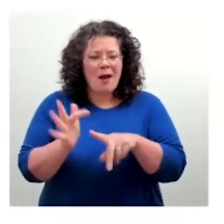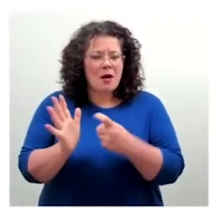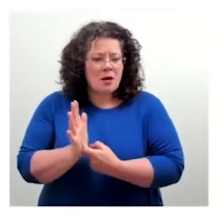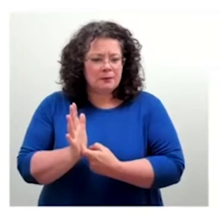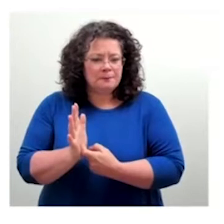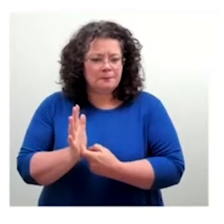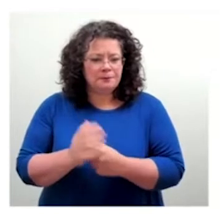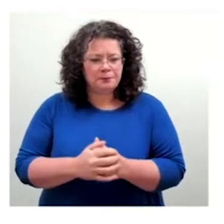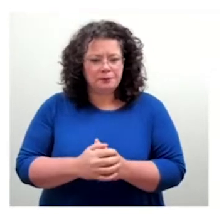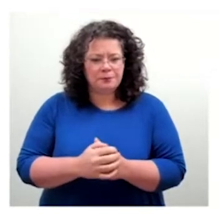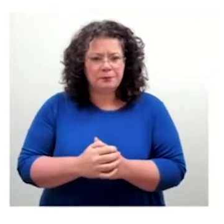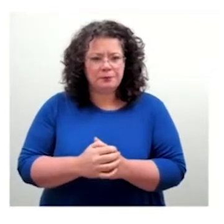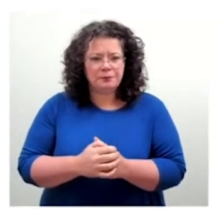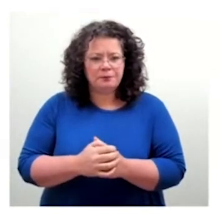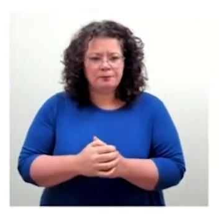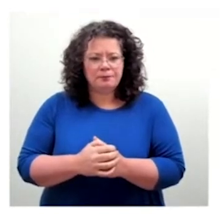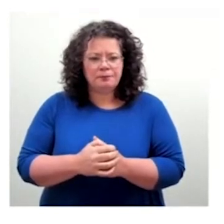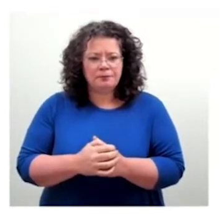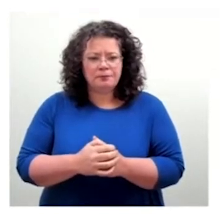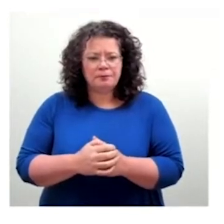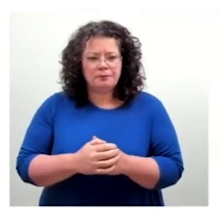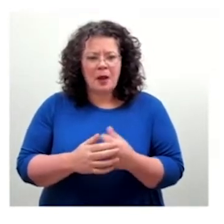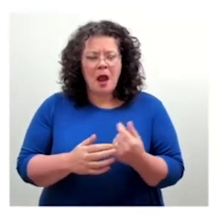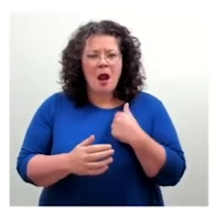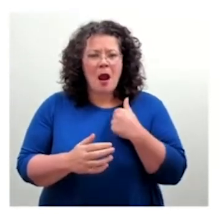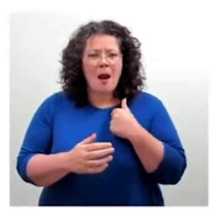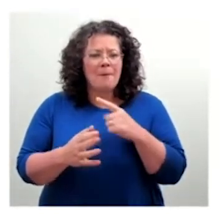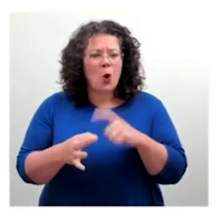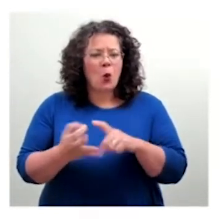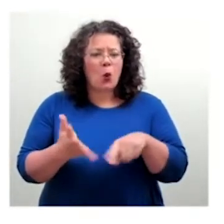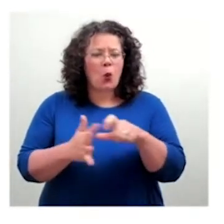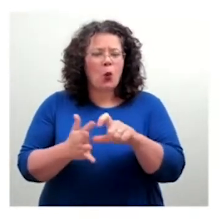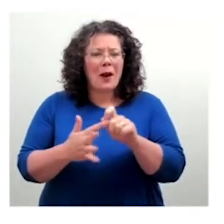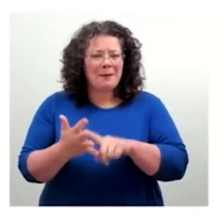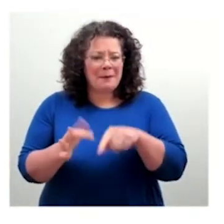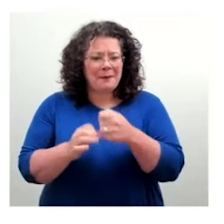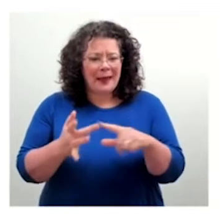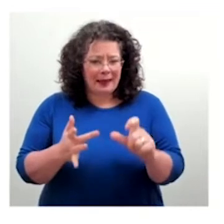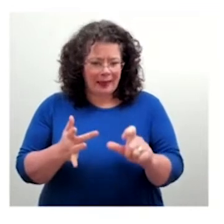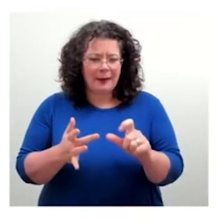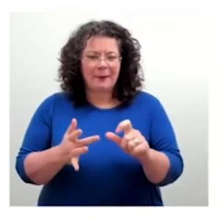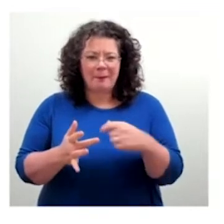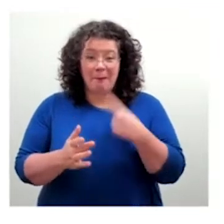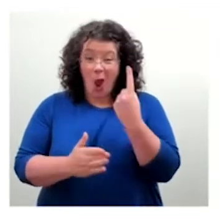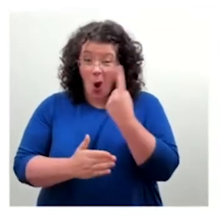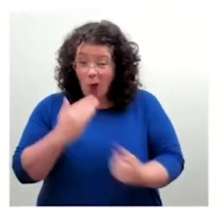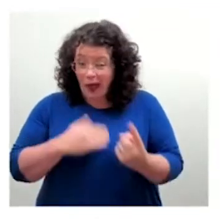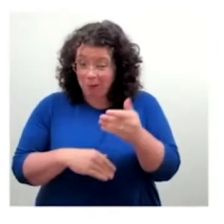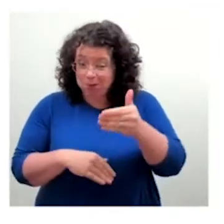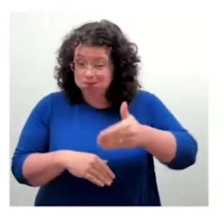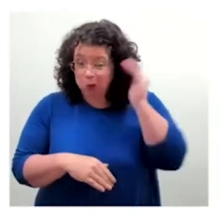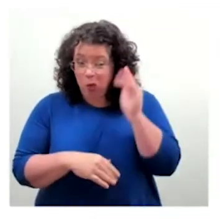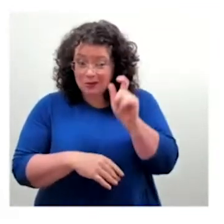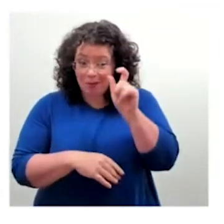wearing a blue polo. So anyway, Access Israel is all about making